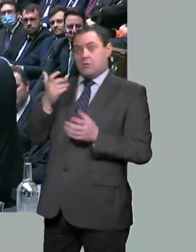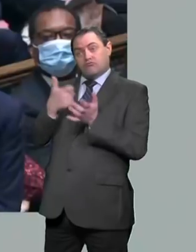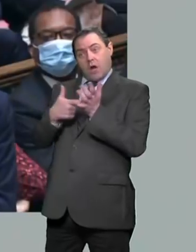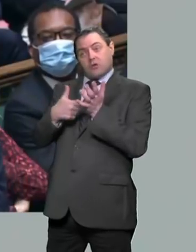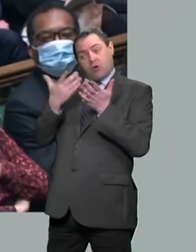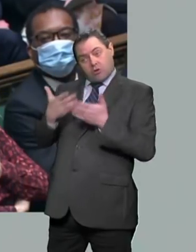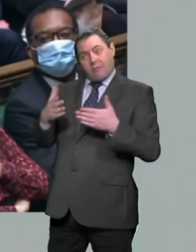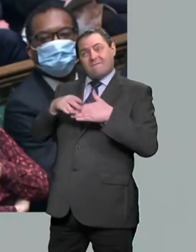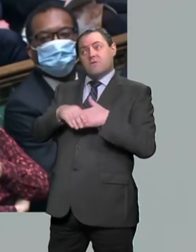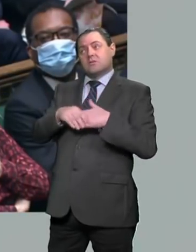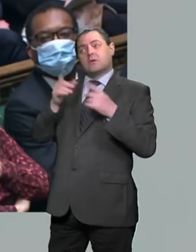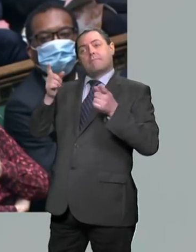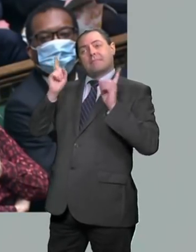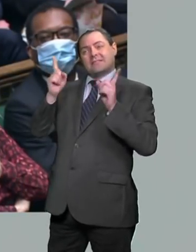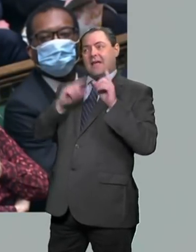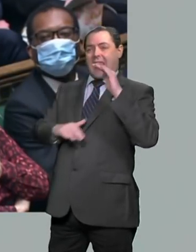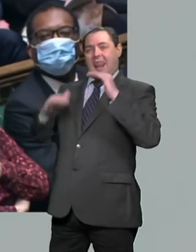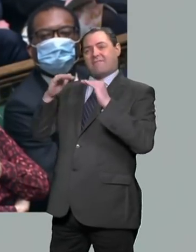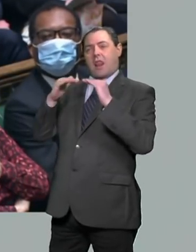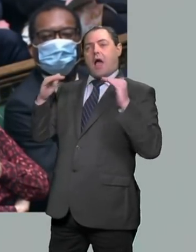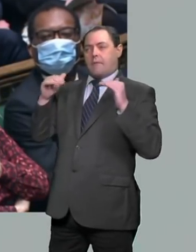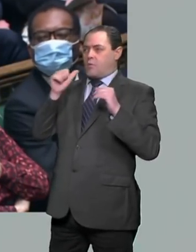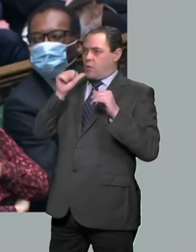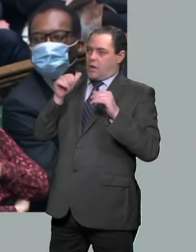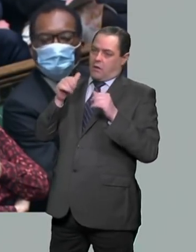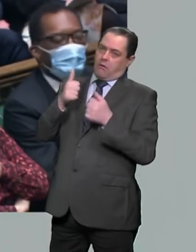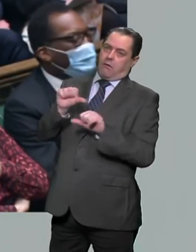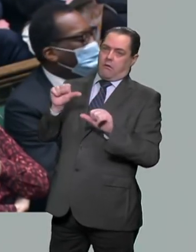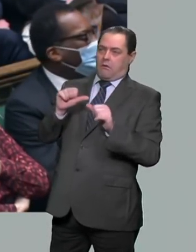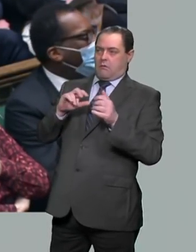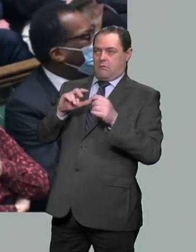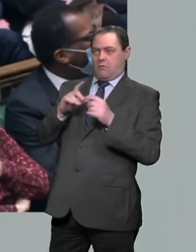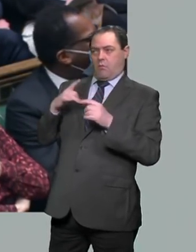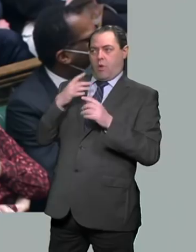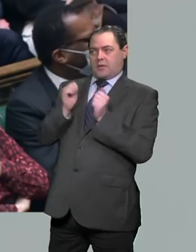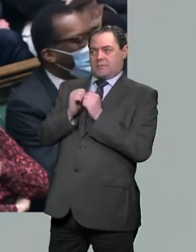the Secretary of State for Levelling Up, deliver the long-awaited Levelling Up white paper,